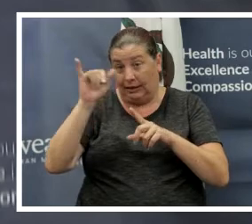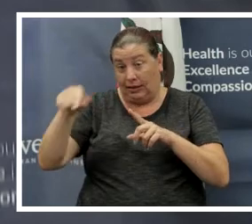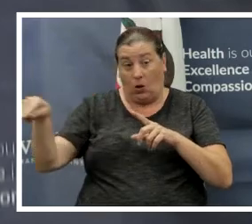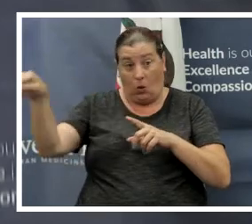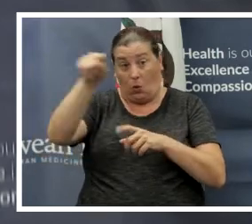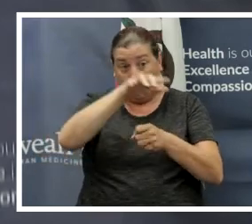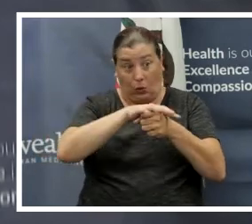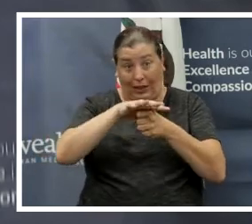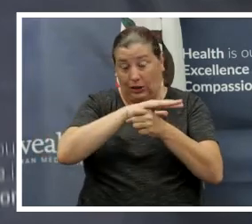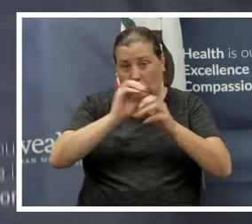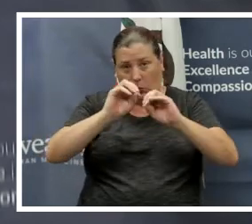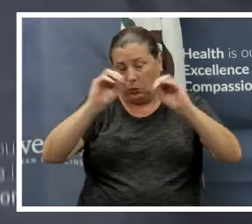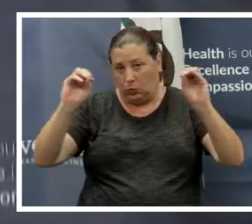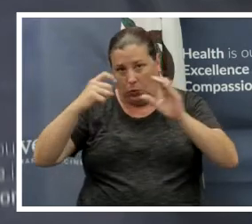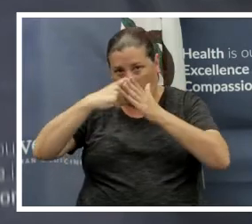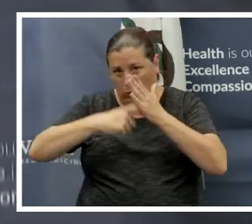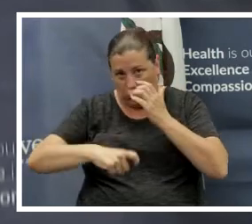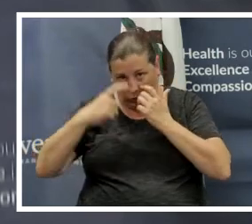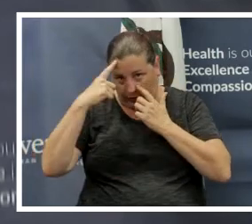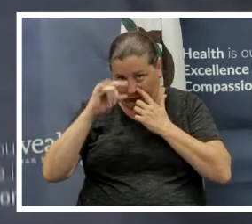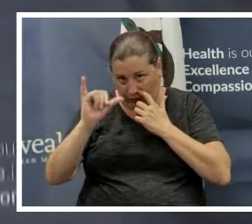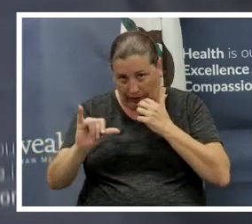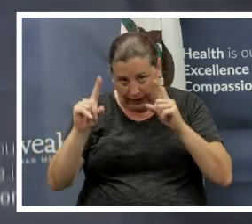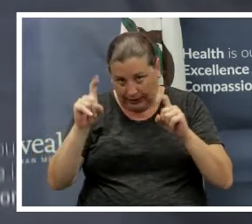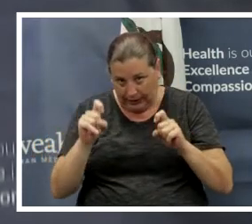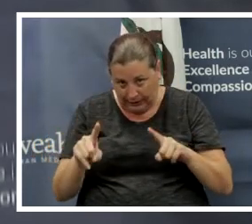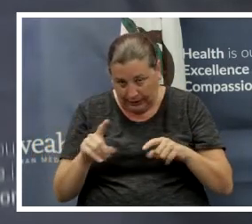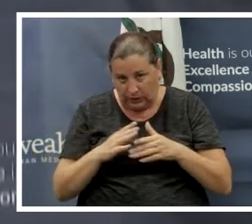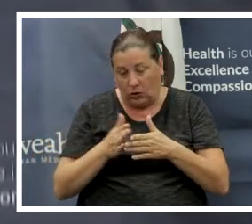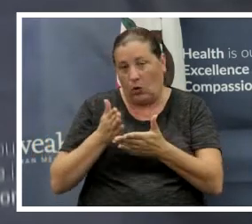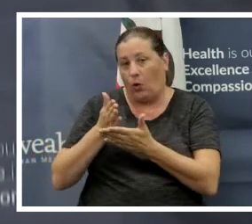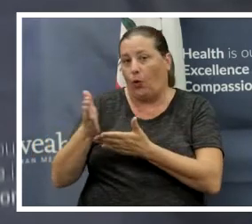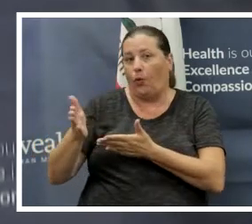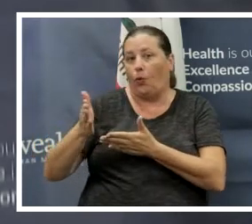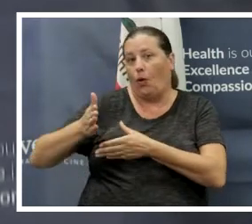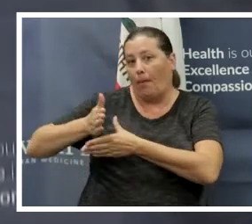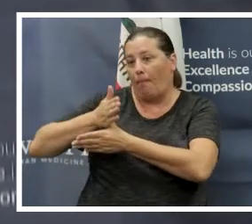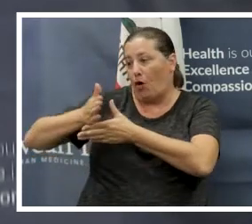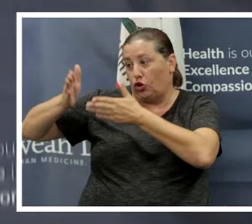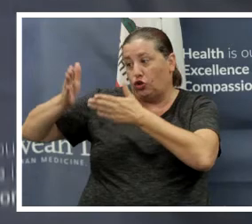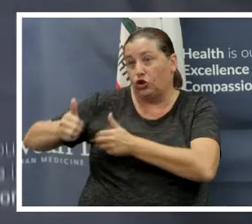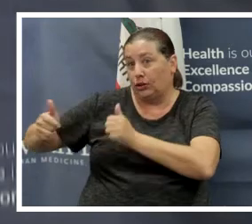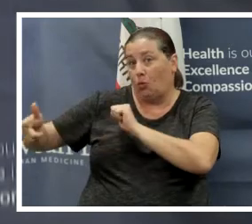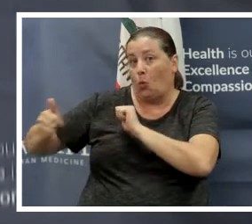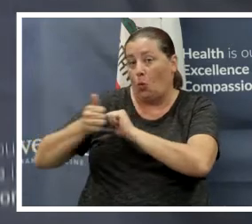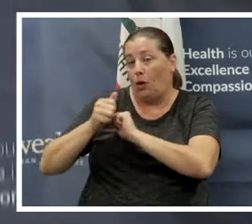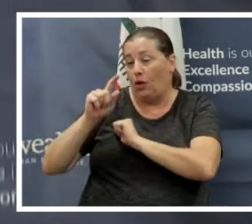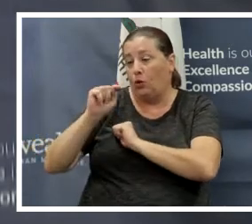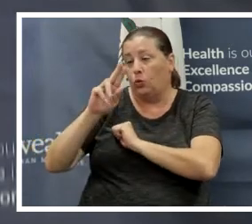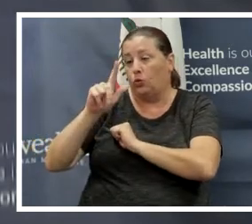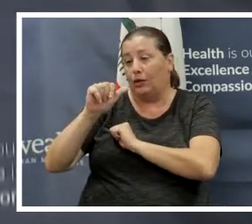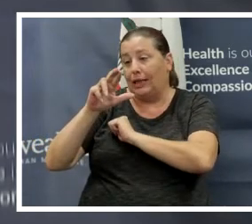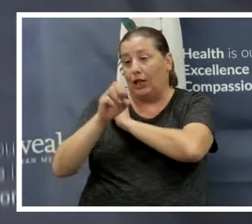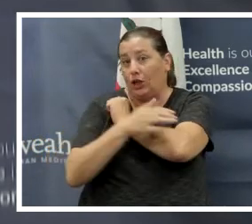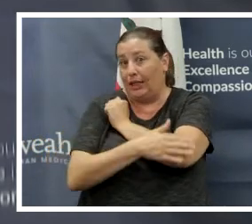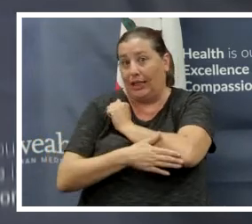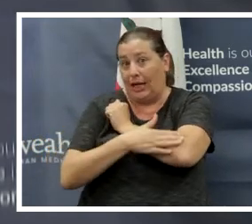no cost for that test. Through a partnership with Tulare County, who